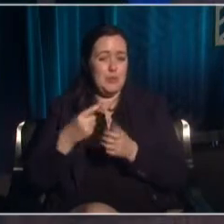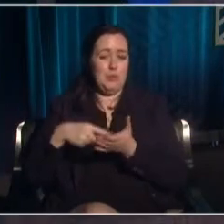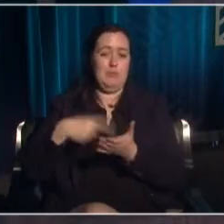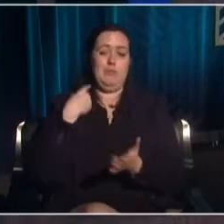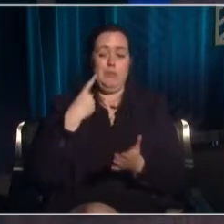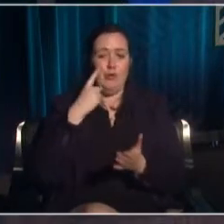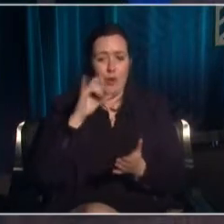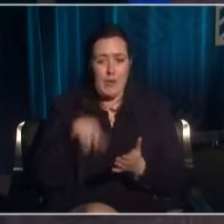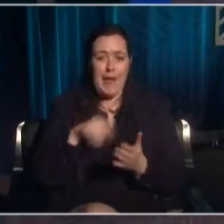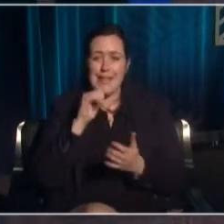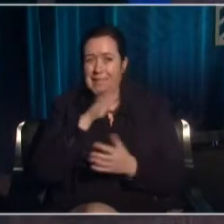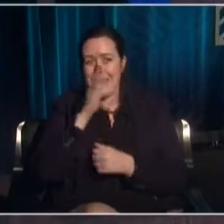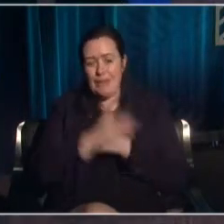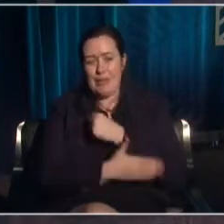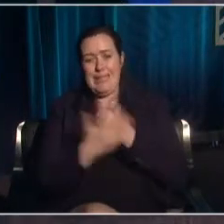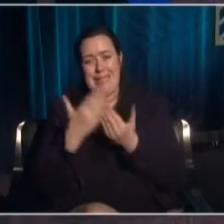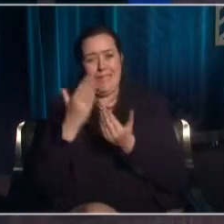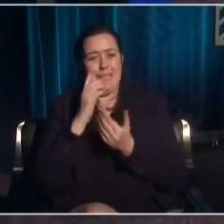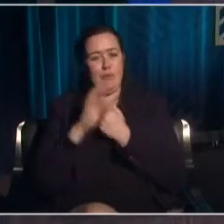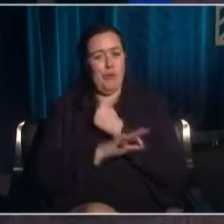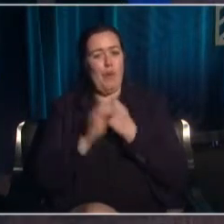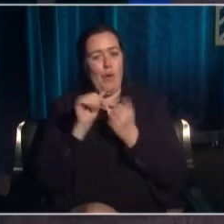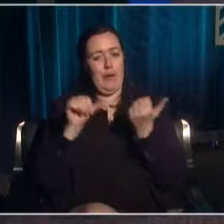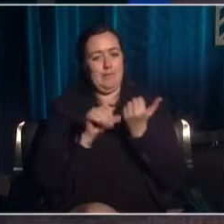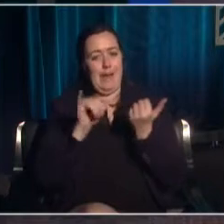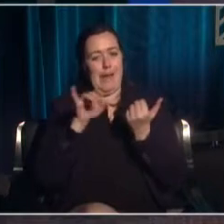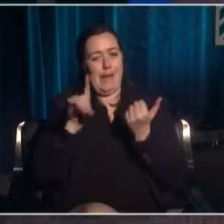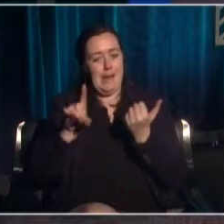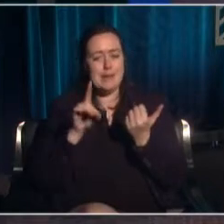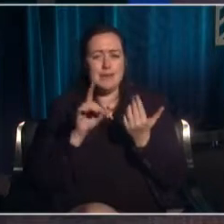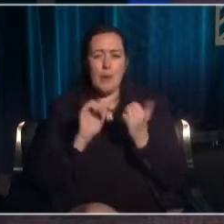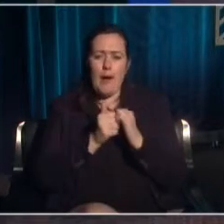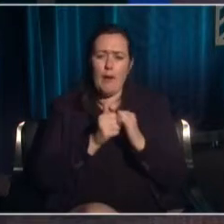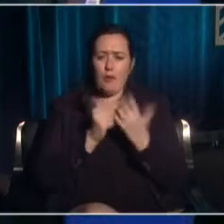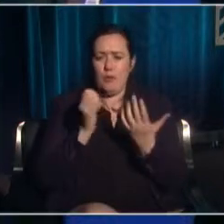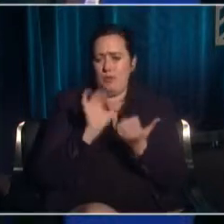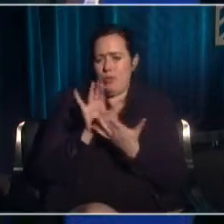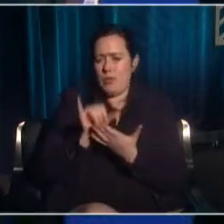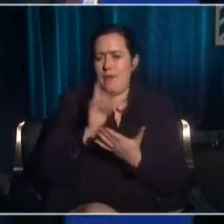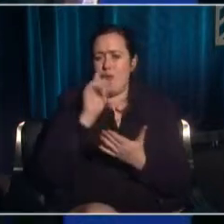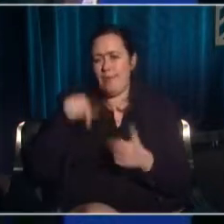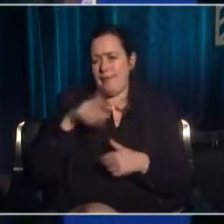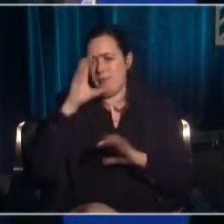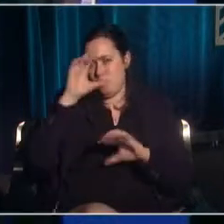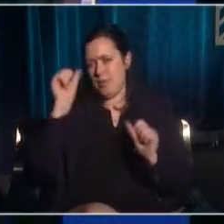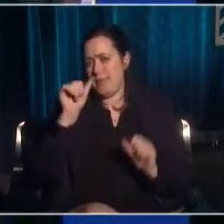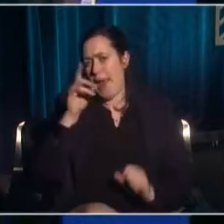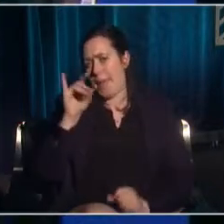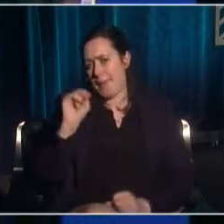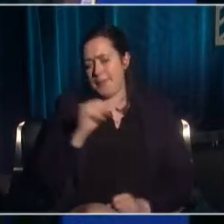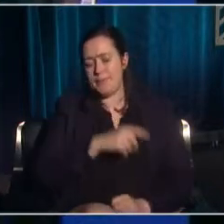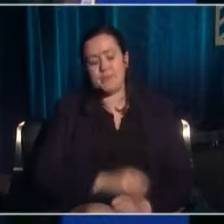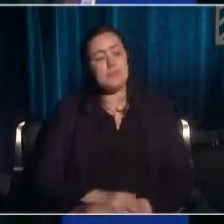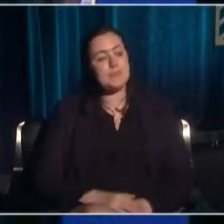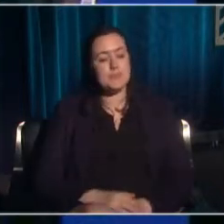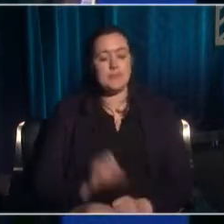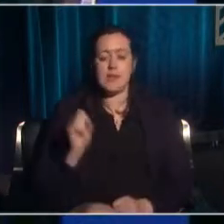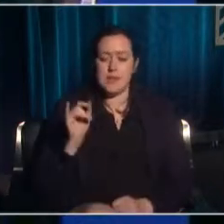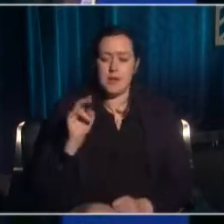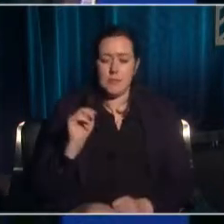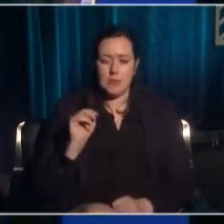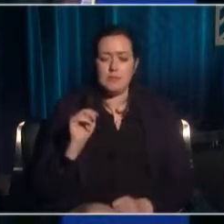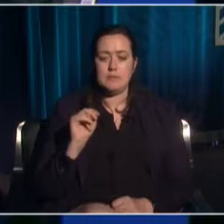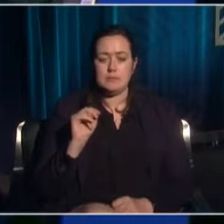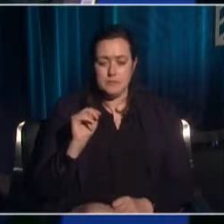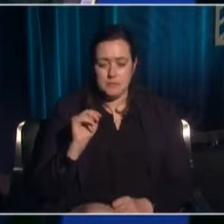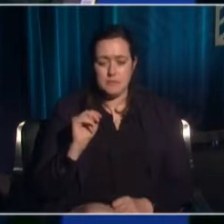It's always something people are hesitant to do. How do you tackle that right now with this administration? So very practically, foreign aid in the 150 account authorised by